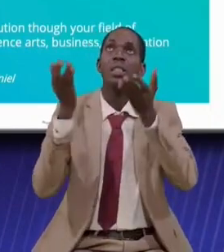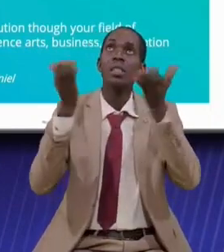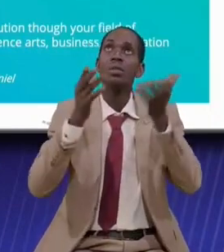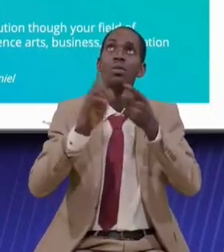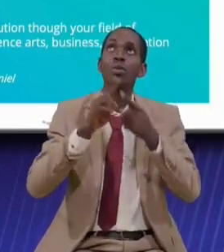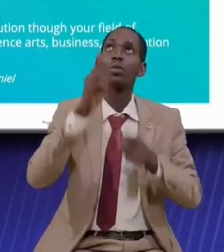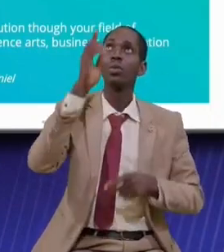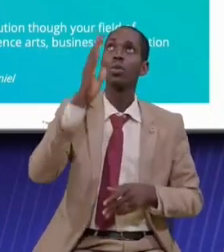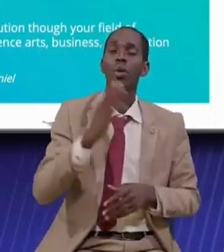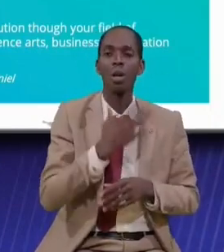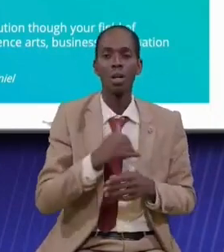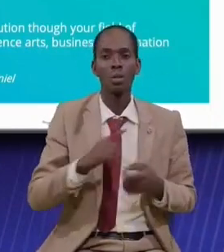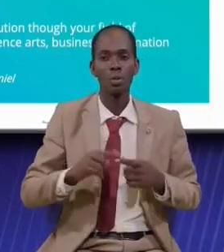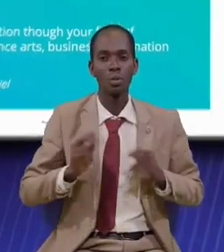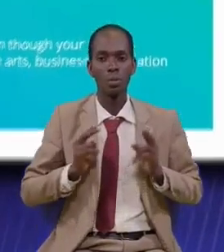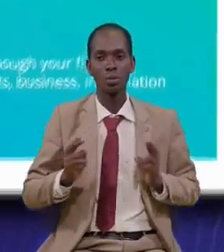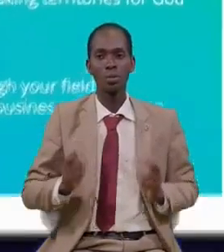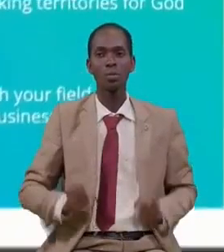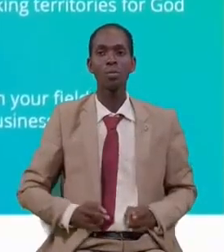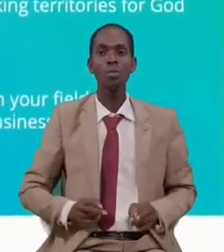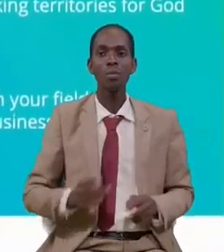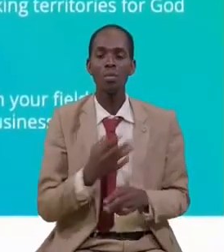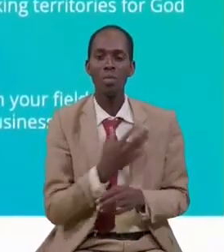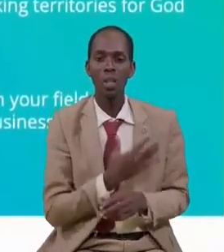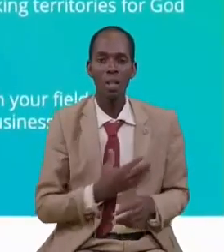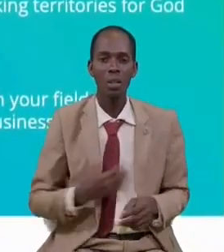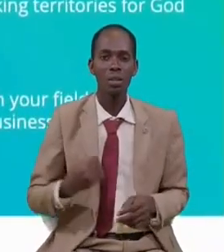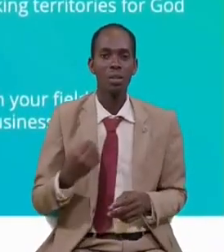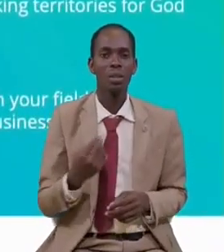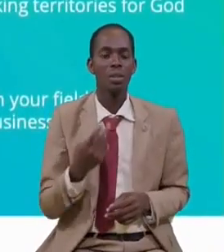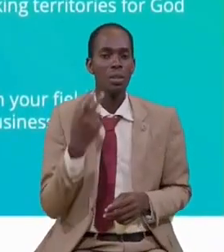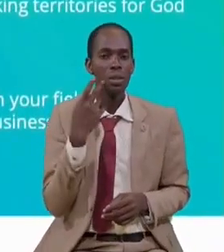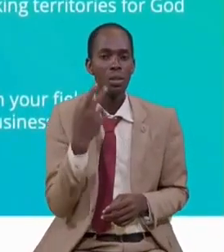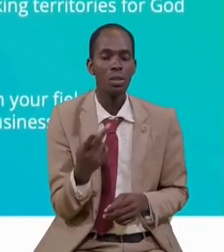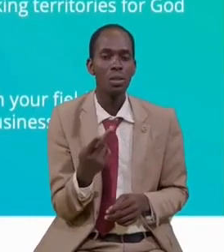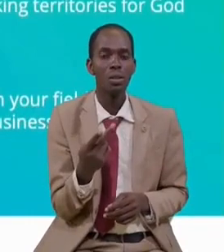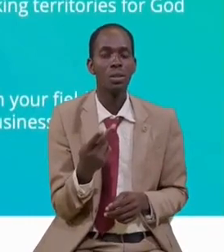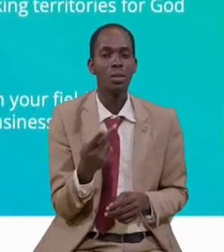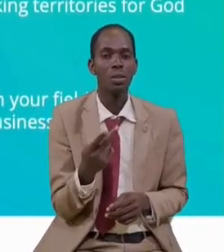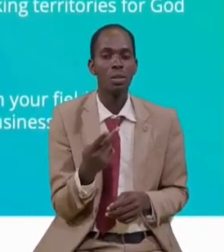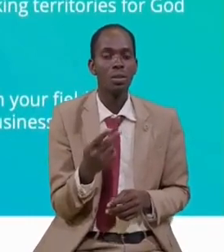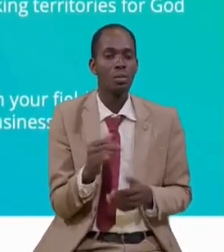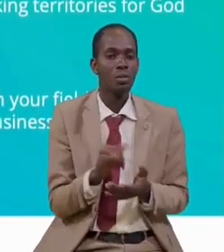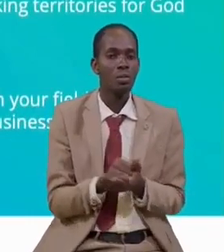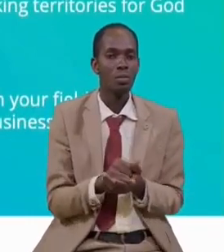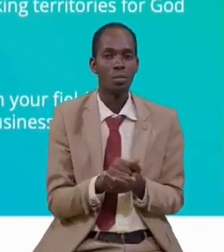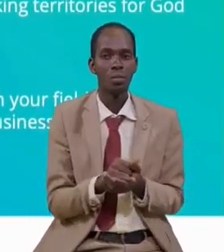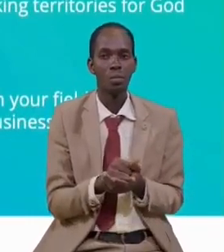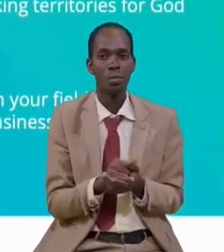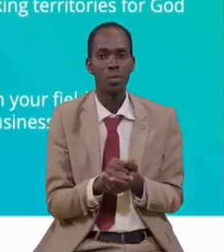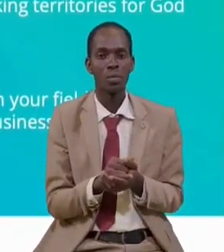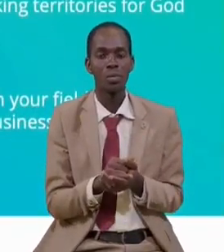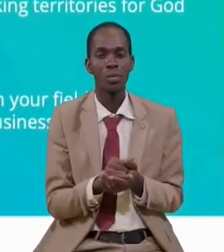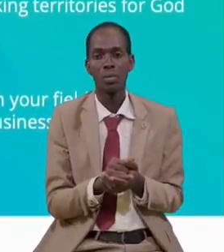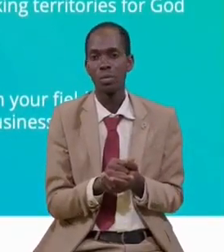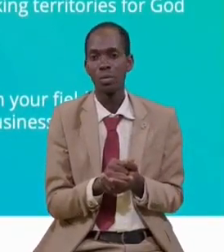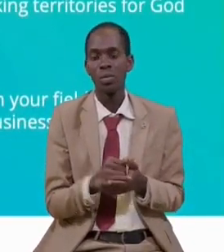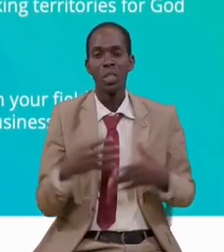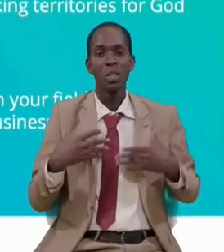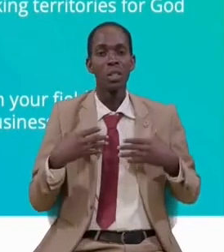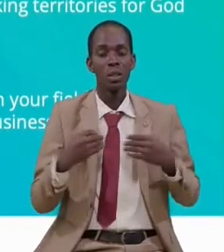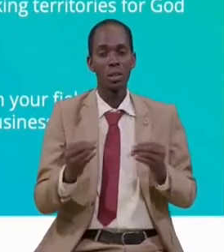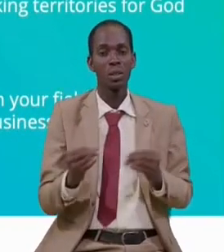And picture Peter and his counterpart raising even the guy that was lame.